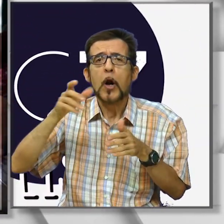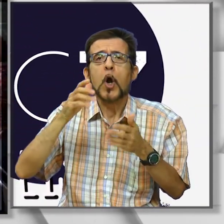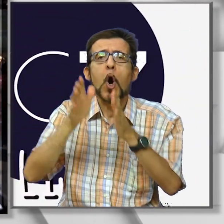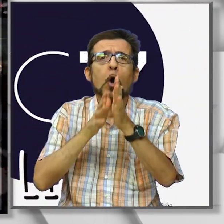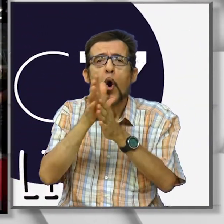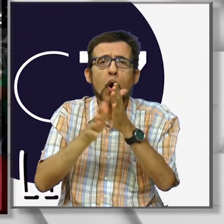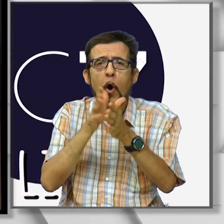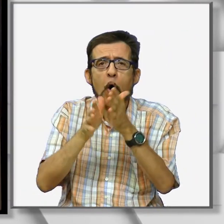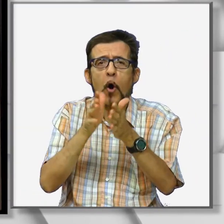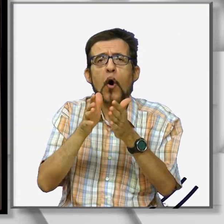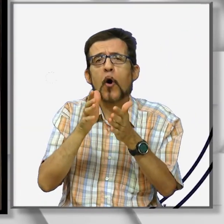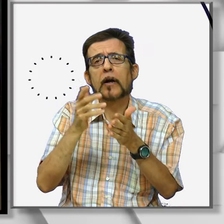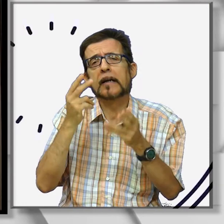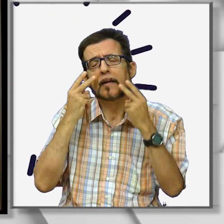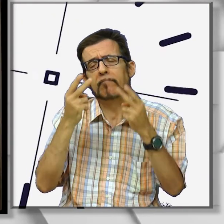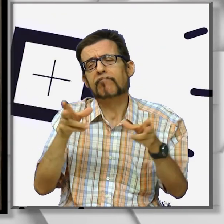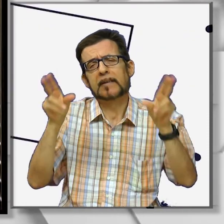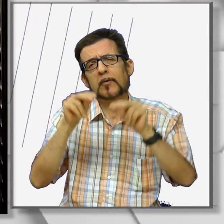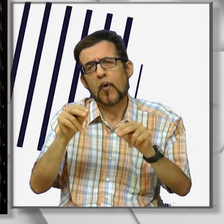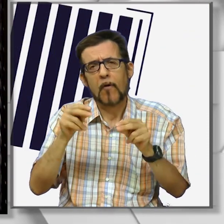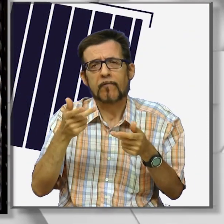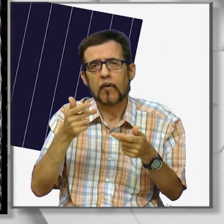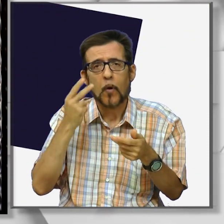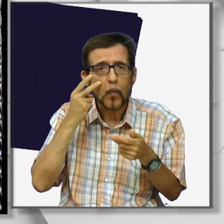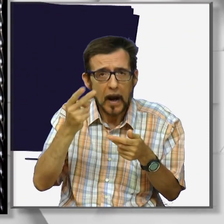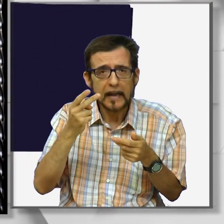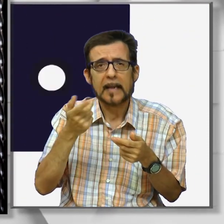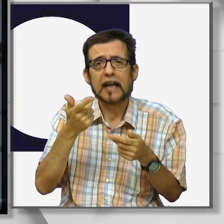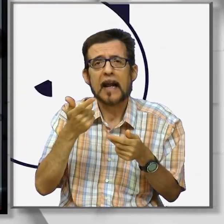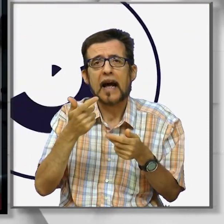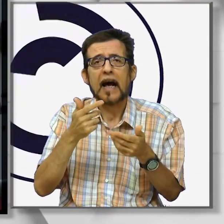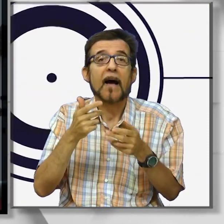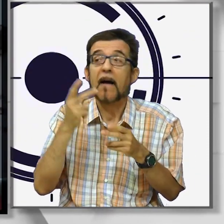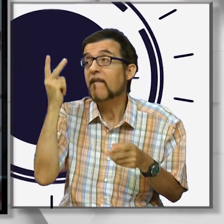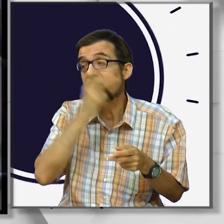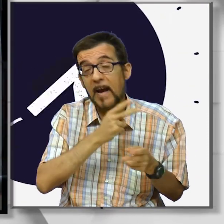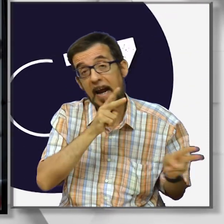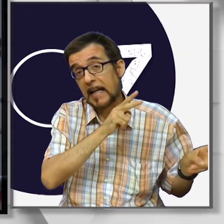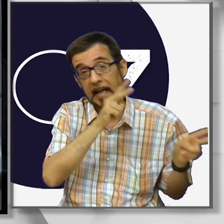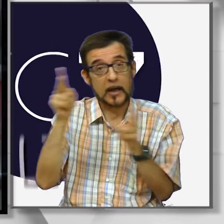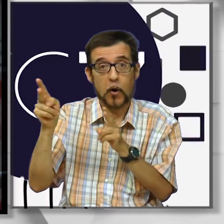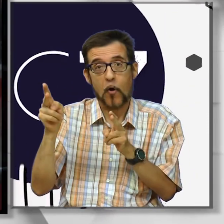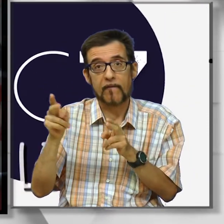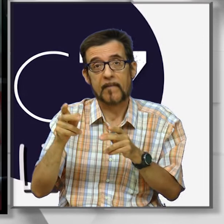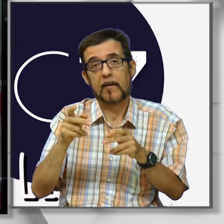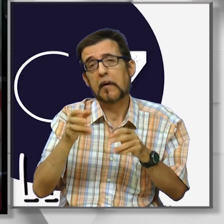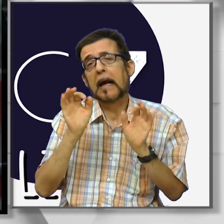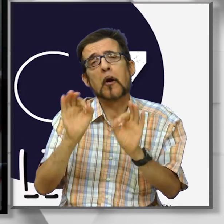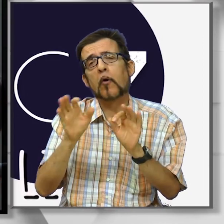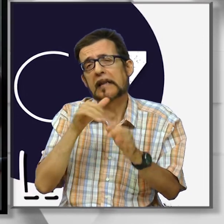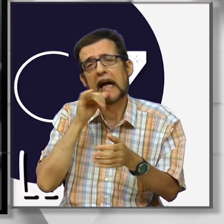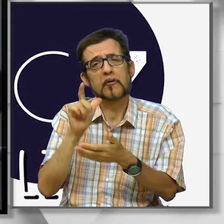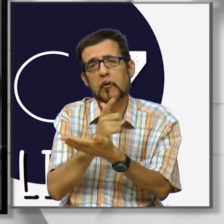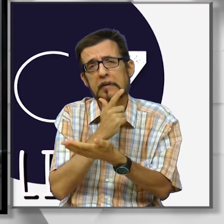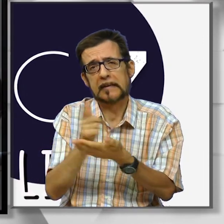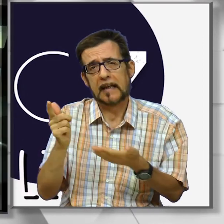color that will be seen. This will probably at the effect recovery and the effect of the contagion.